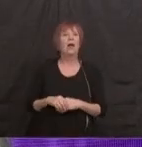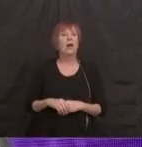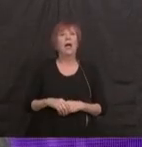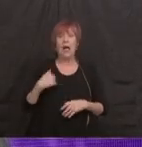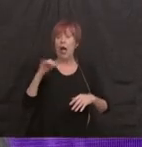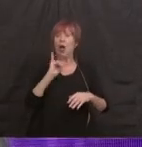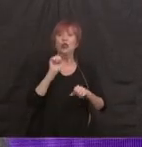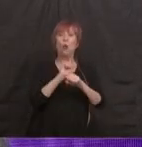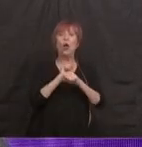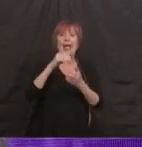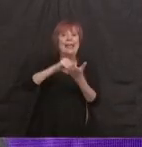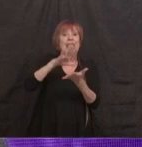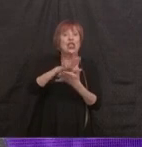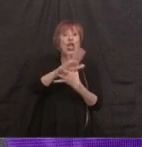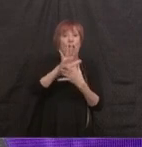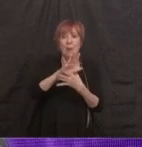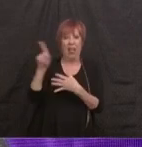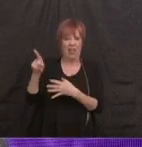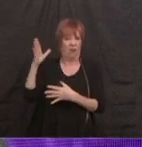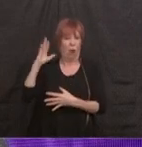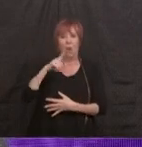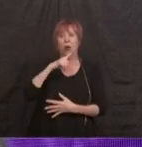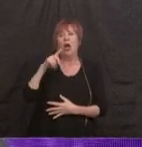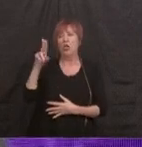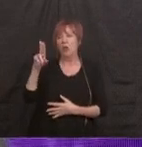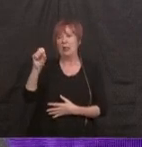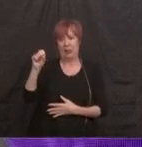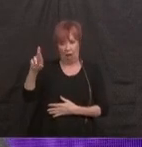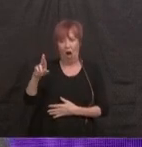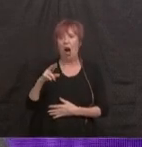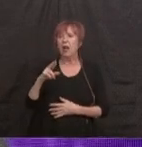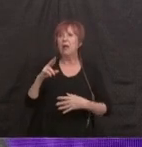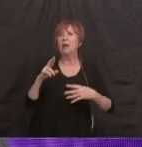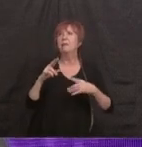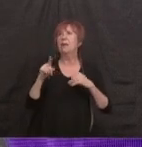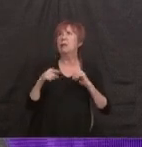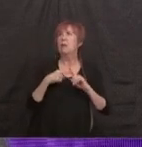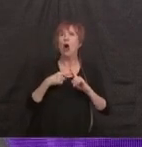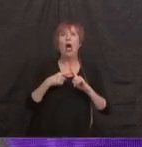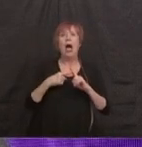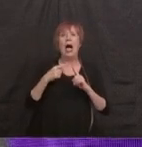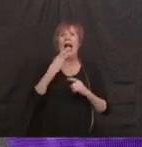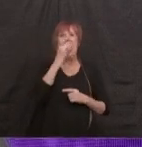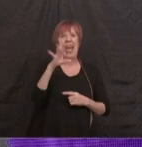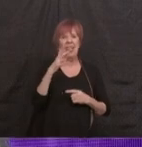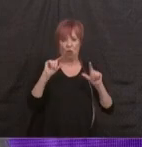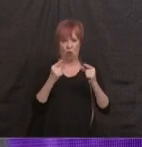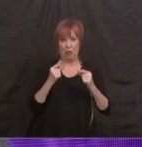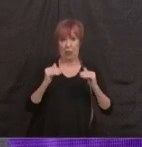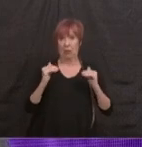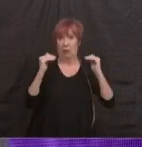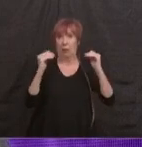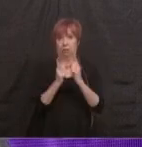the former Soviet Union called Freedom to Hate, which was about the rise of hate groups and hate speech because of glasnost